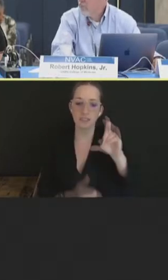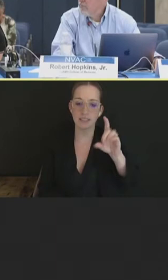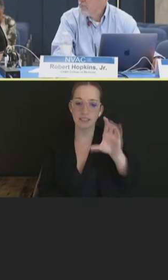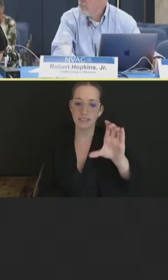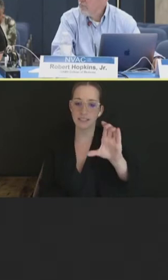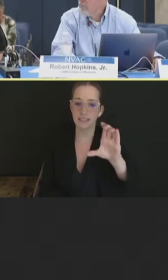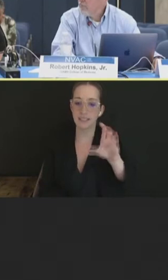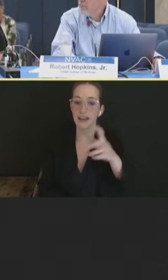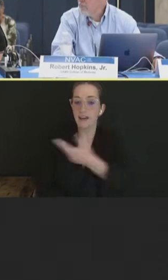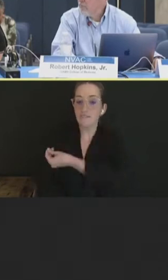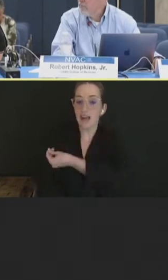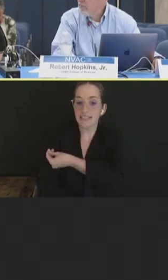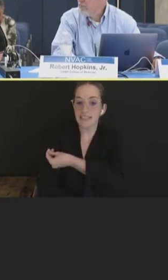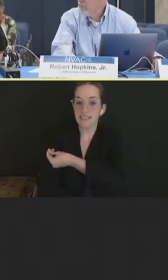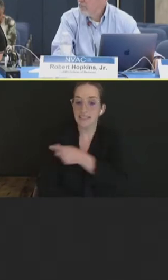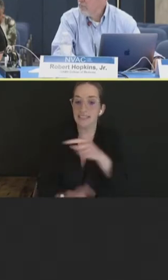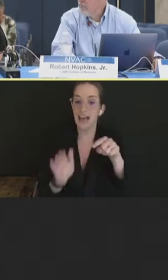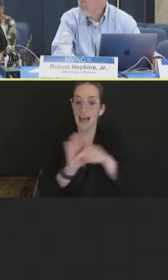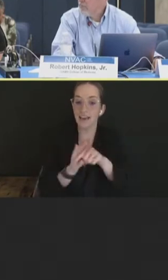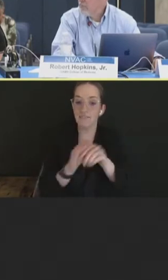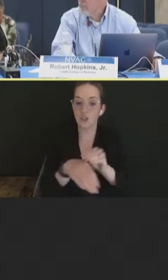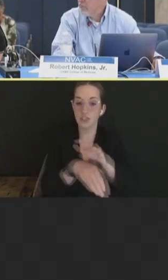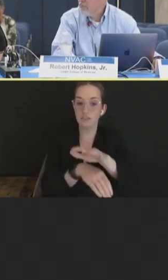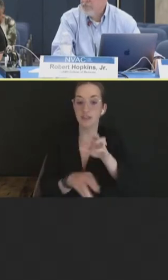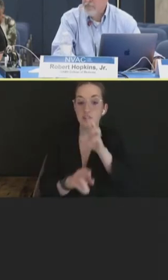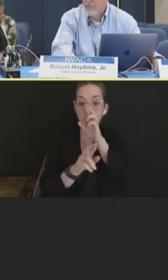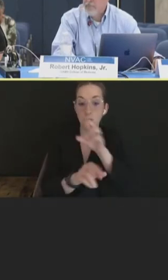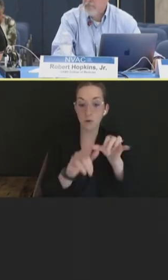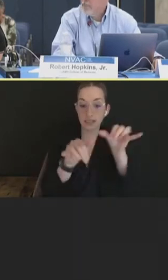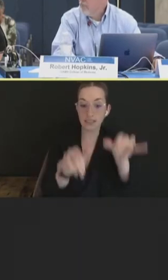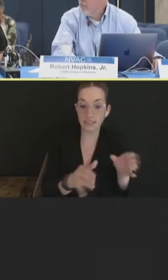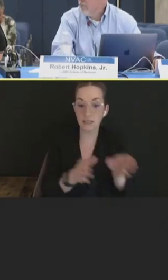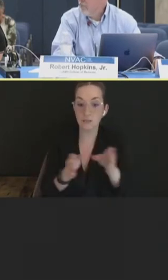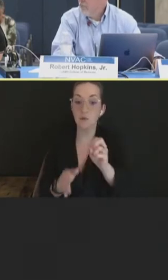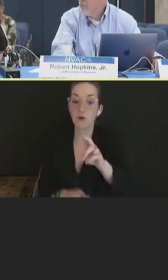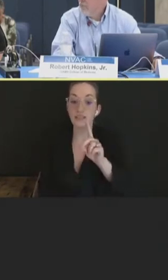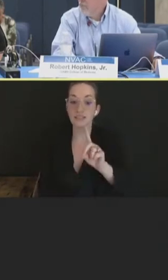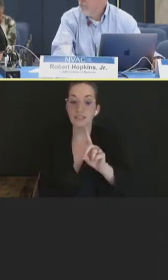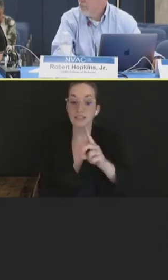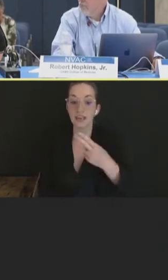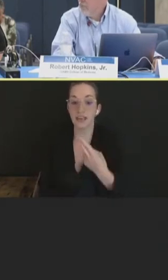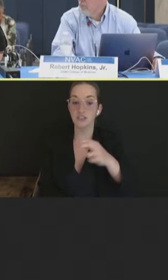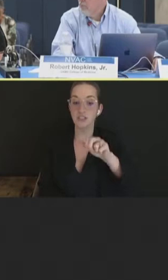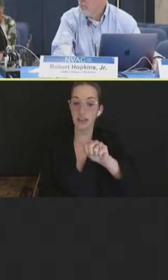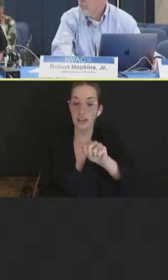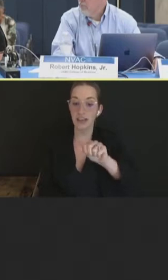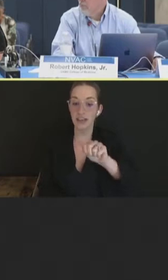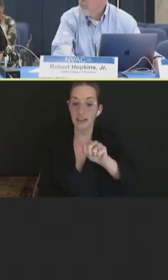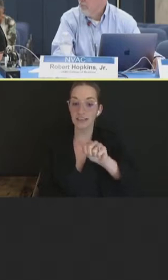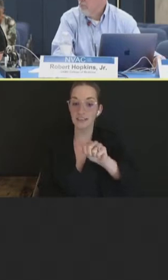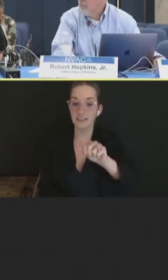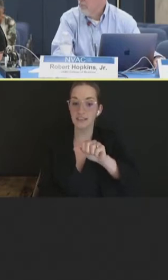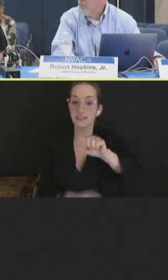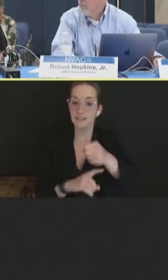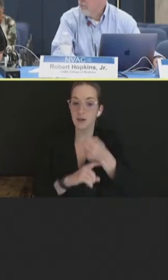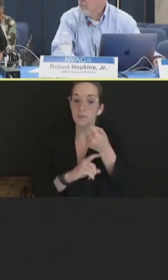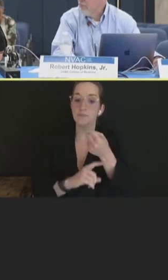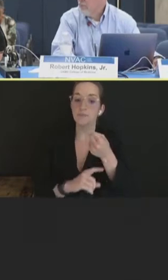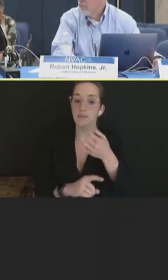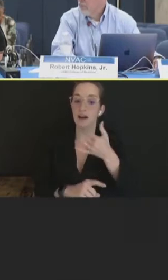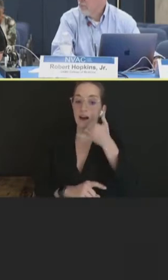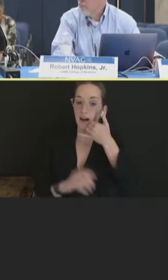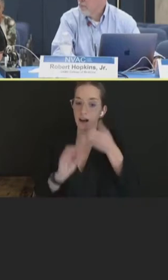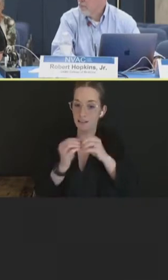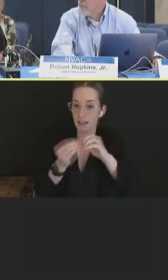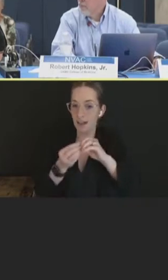System or through the DHA Immunization Healthcare Division's 24/7, 365 immunization-related clinical call